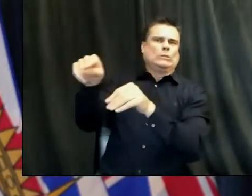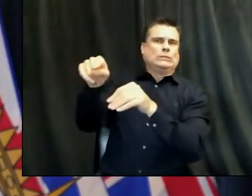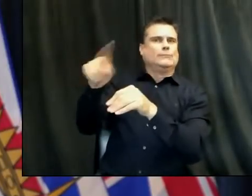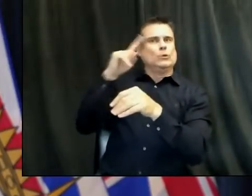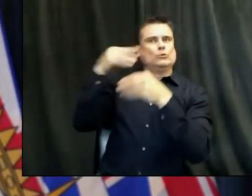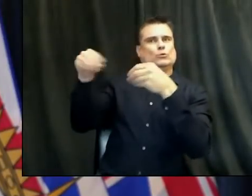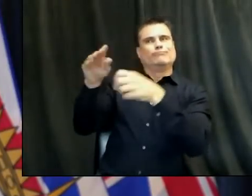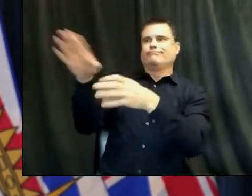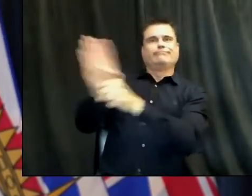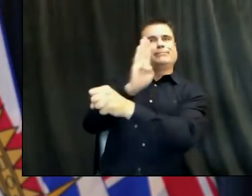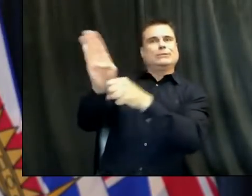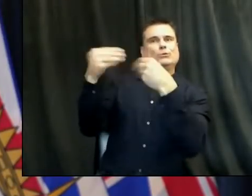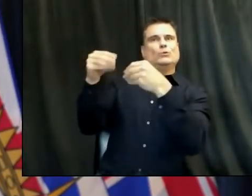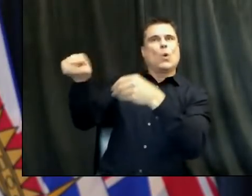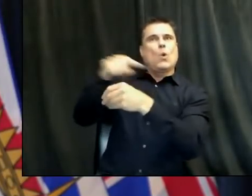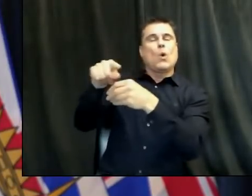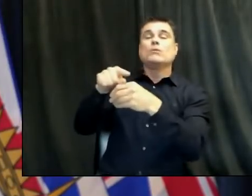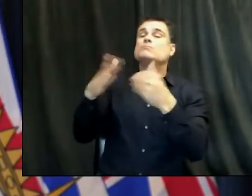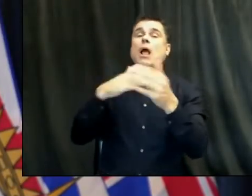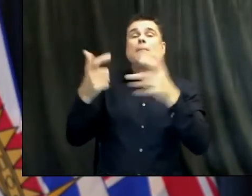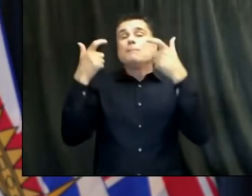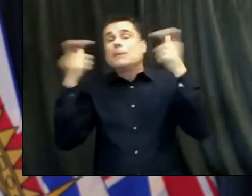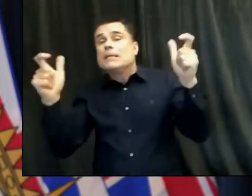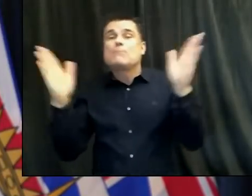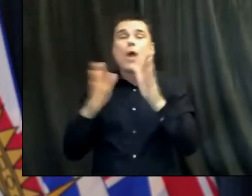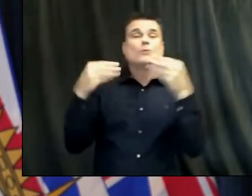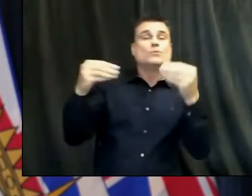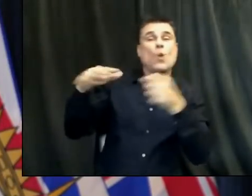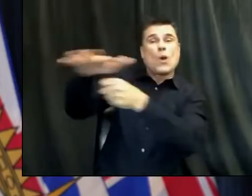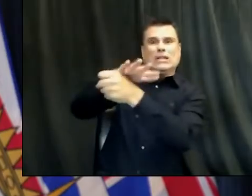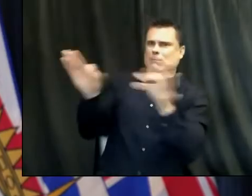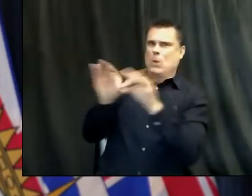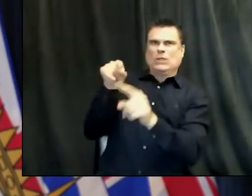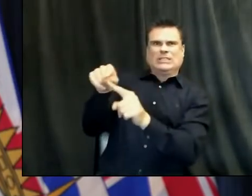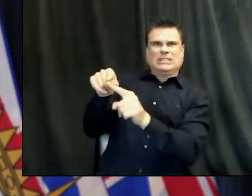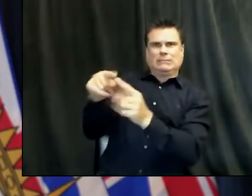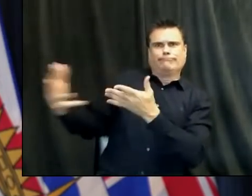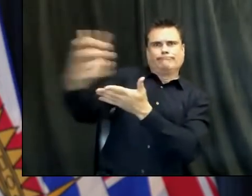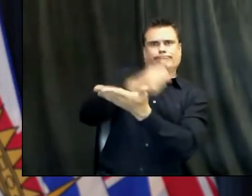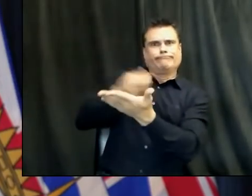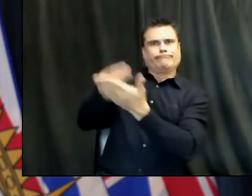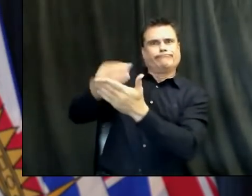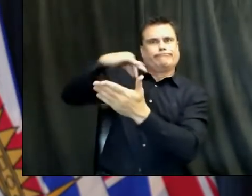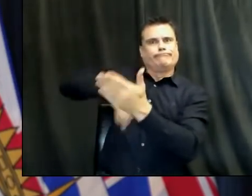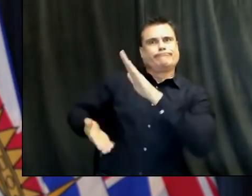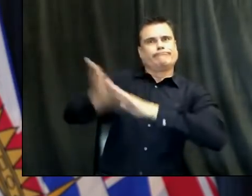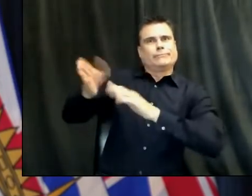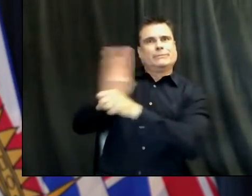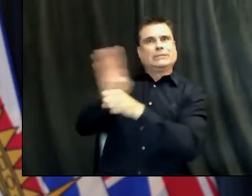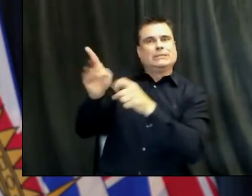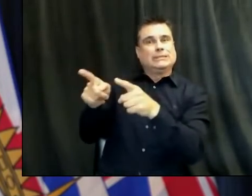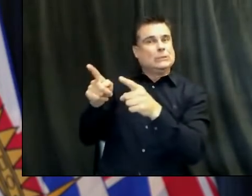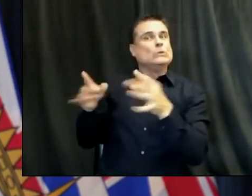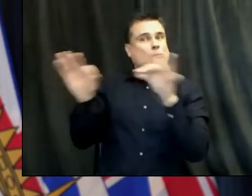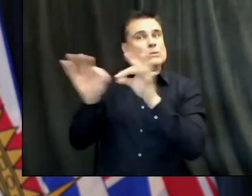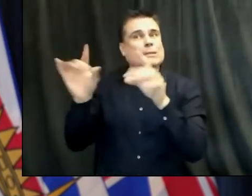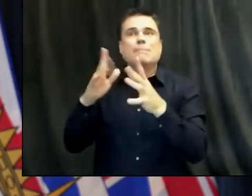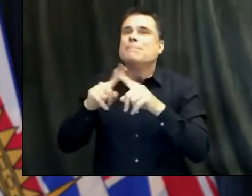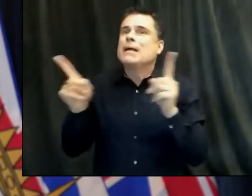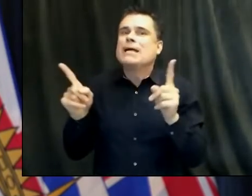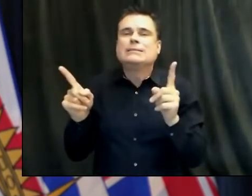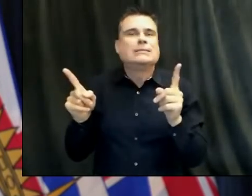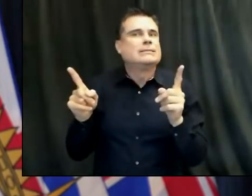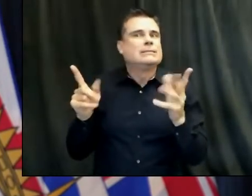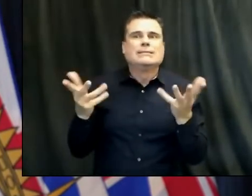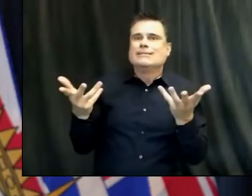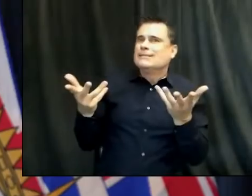you're a small or a large retailer. And this is another area where we have uncertainty right now. And this weekend,